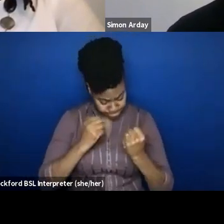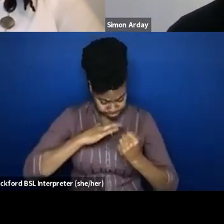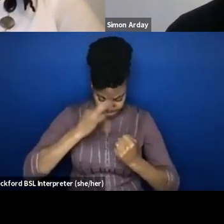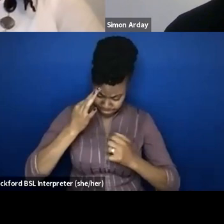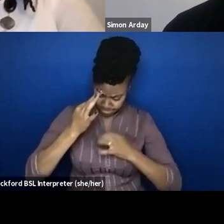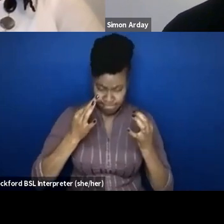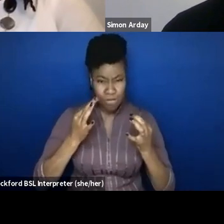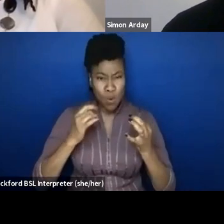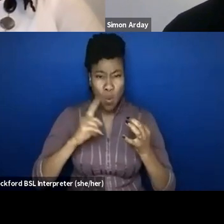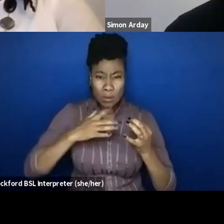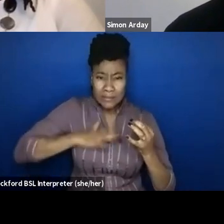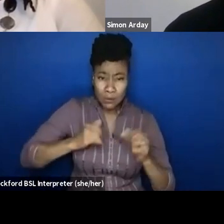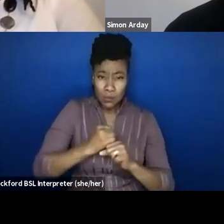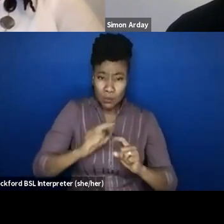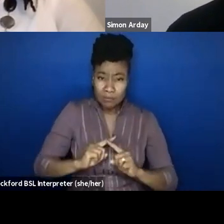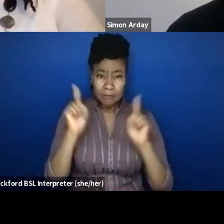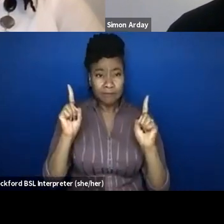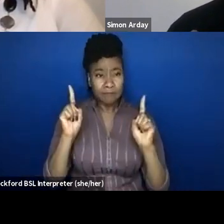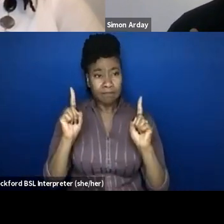understanding and sort of good practice